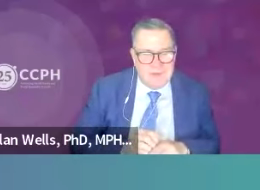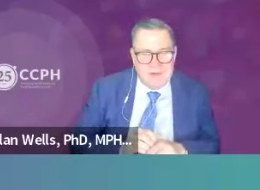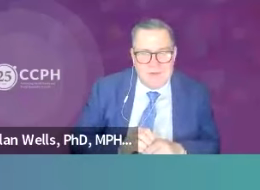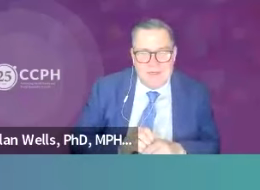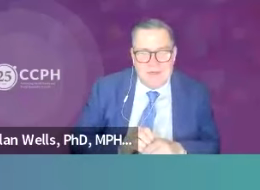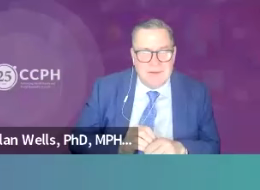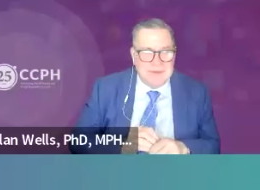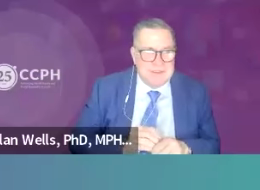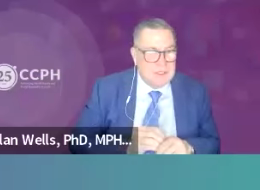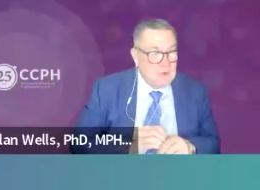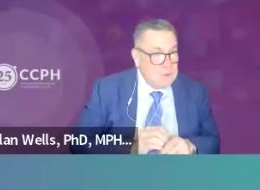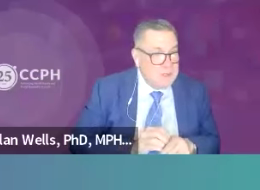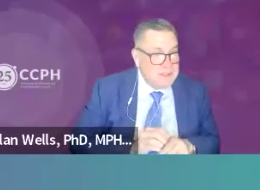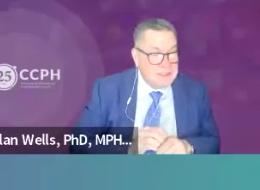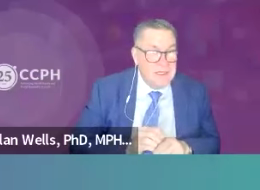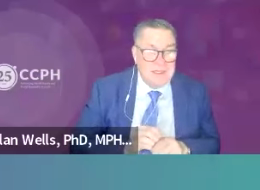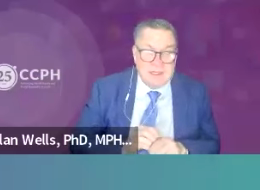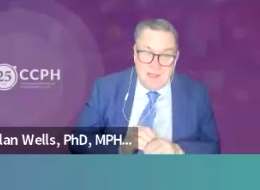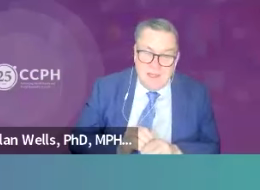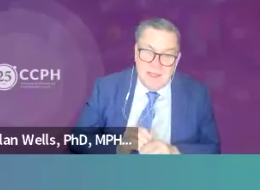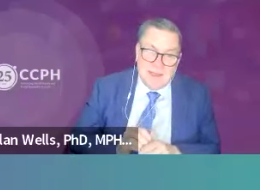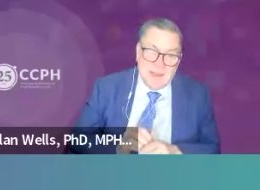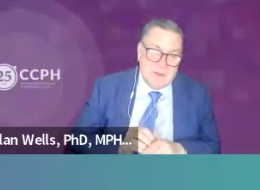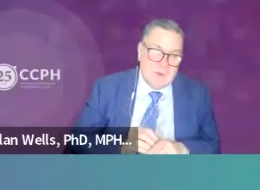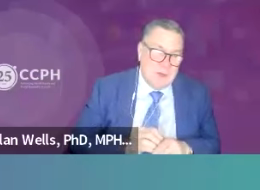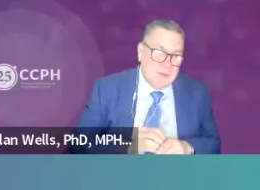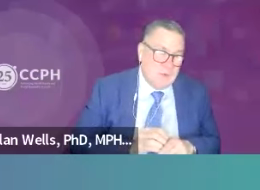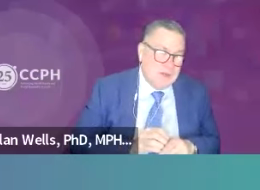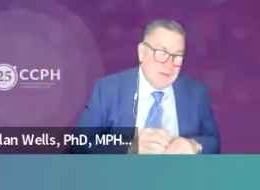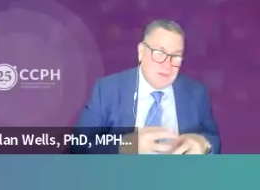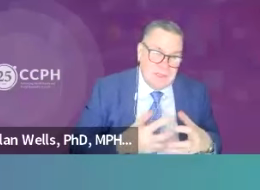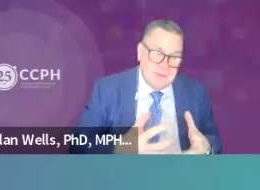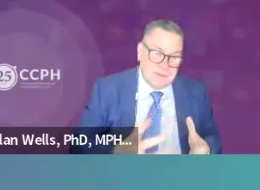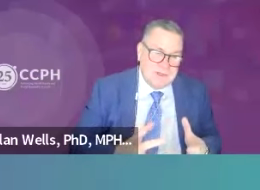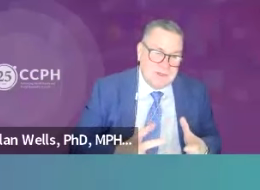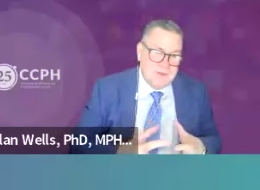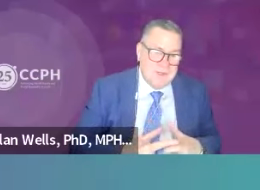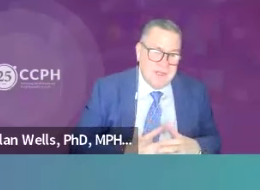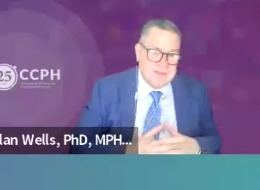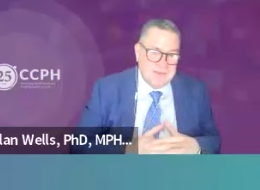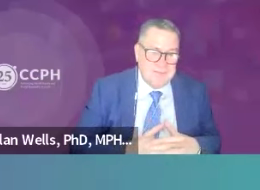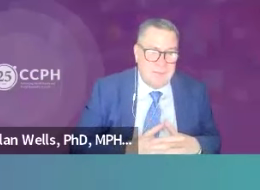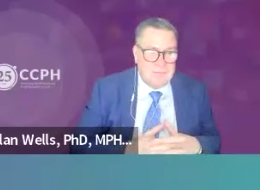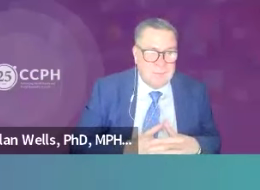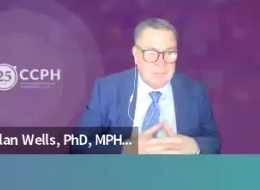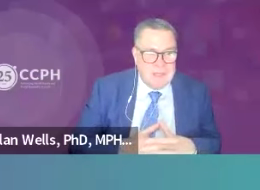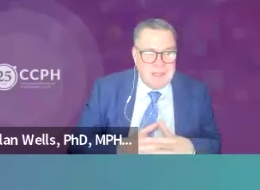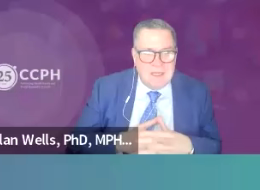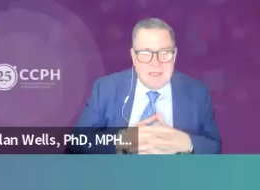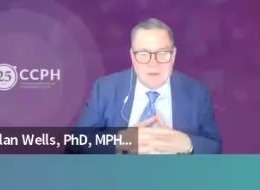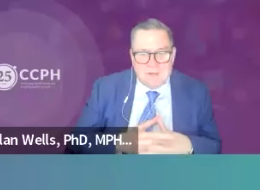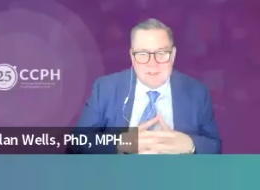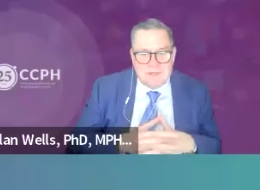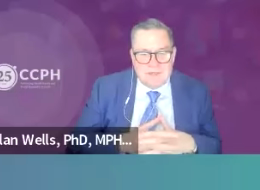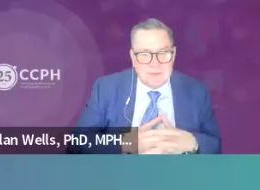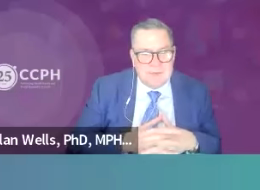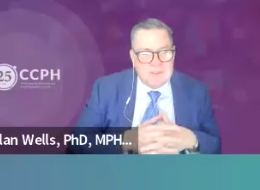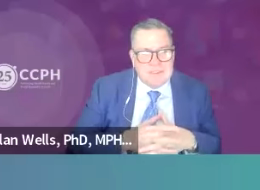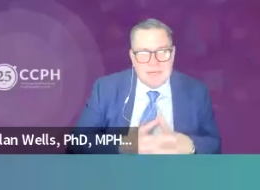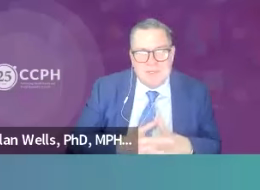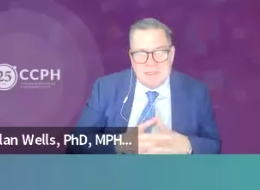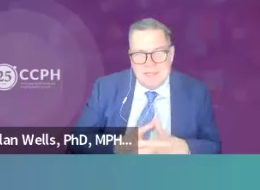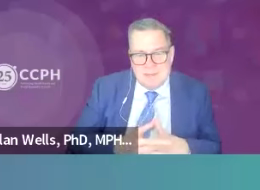for Health Equity and Giselle Corbis and other great leaders in community engagement. And also